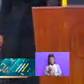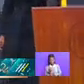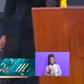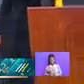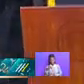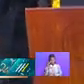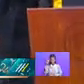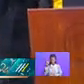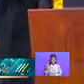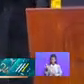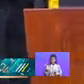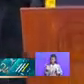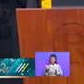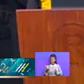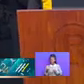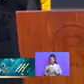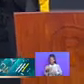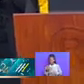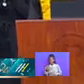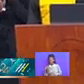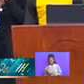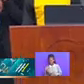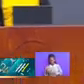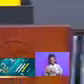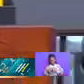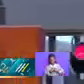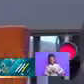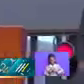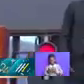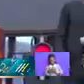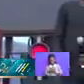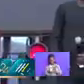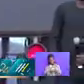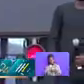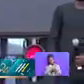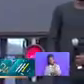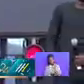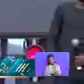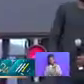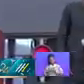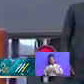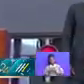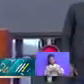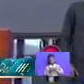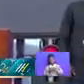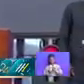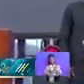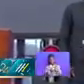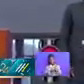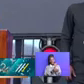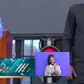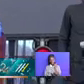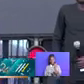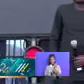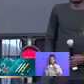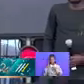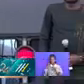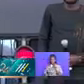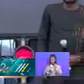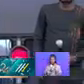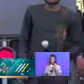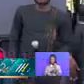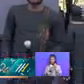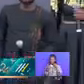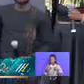somebody here like I said you are struggling with pregnancy you are struggling with pregnancy the last